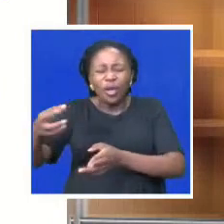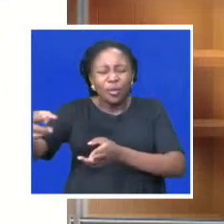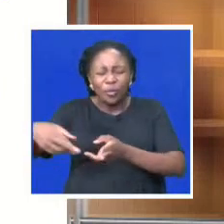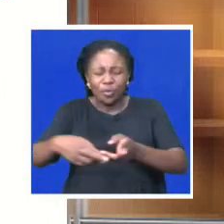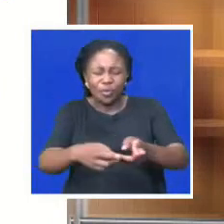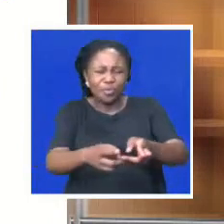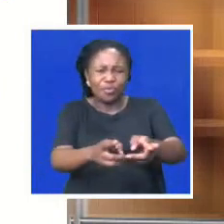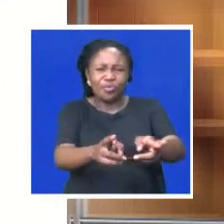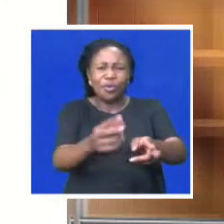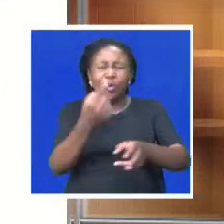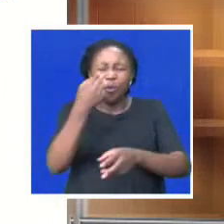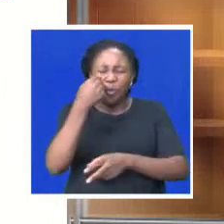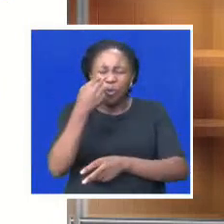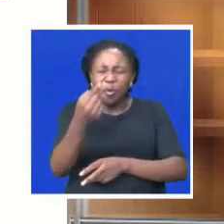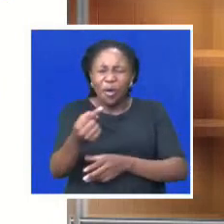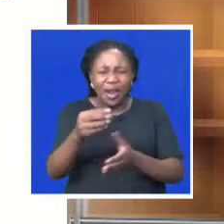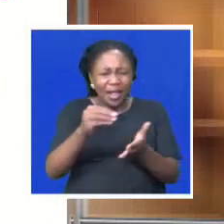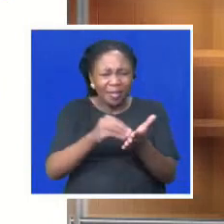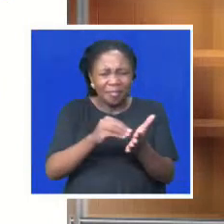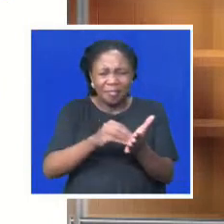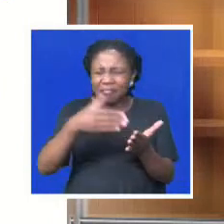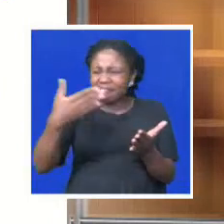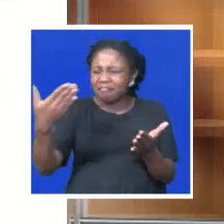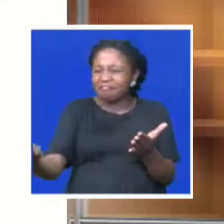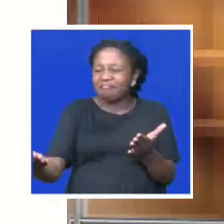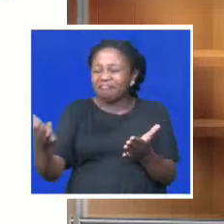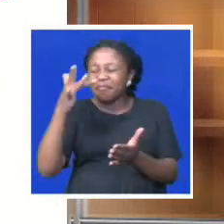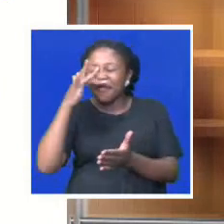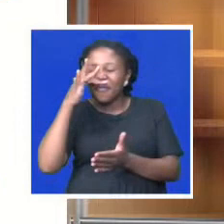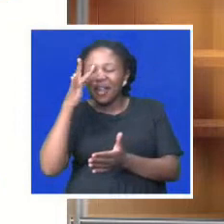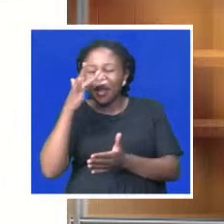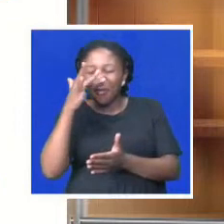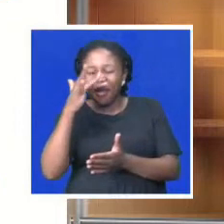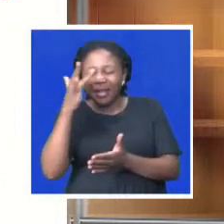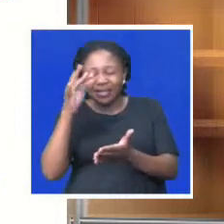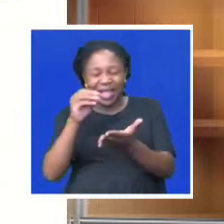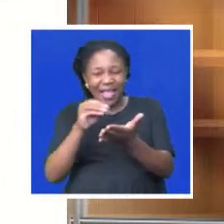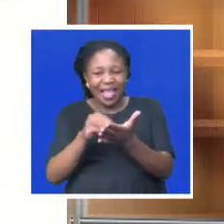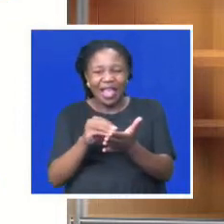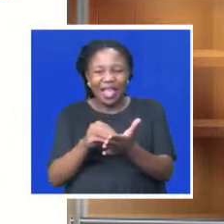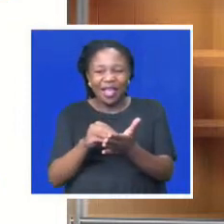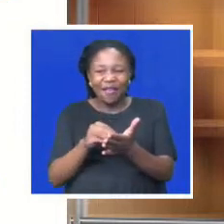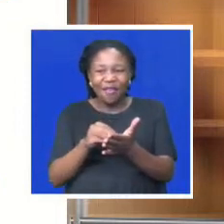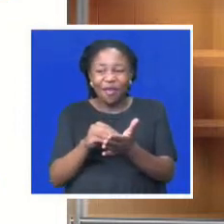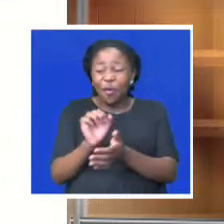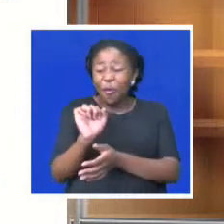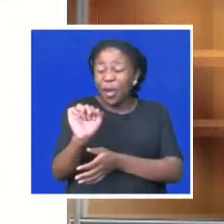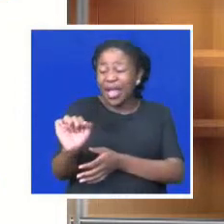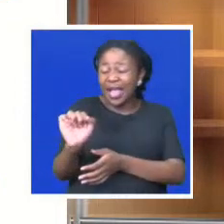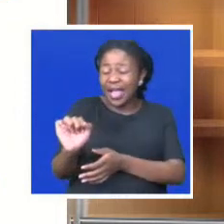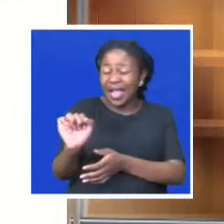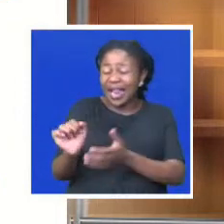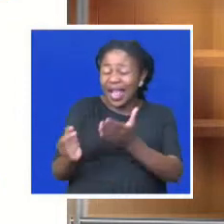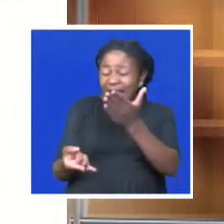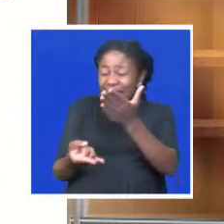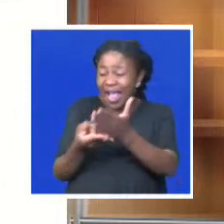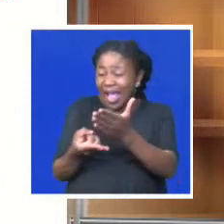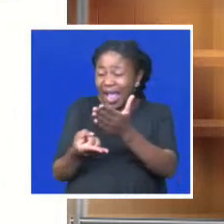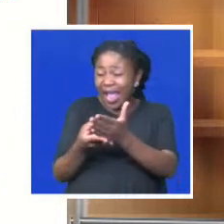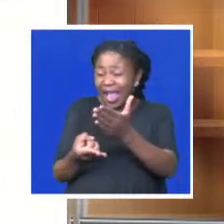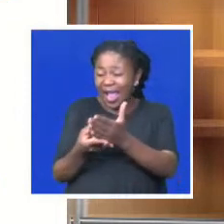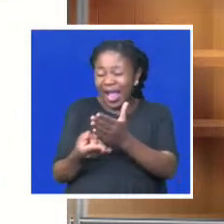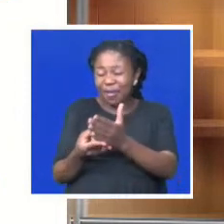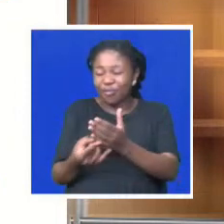only on one side. You did that." The clay pot did not